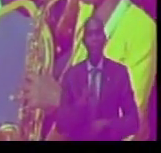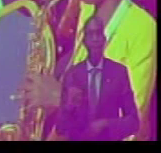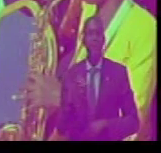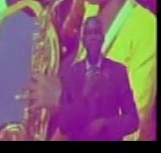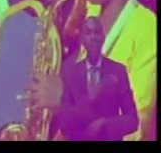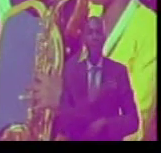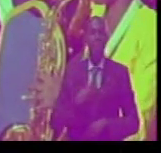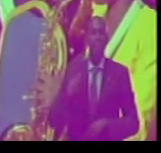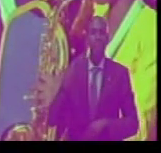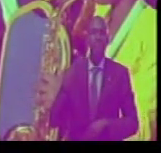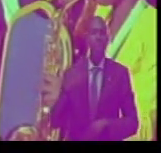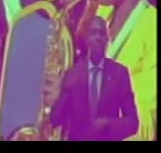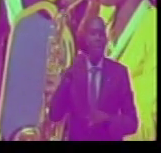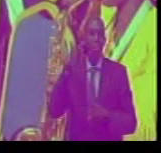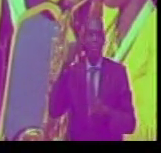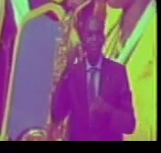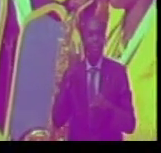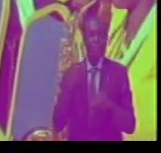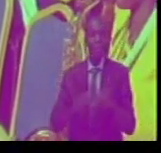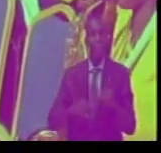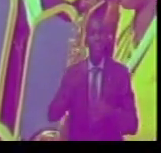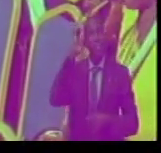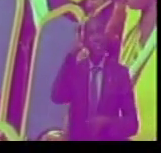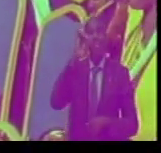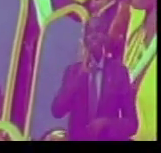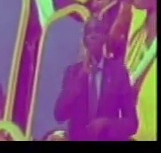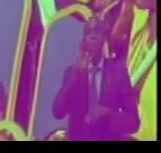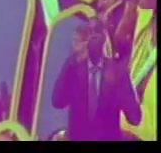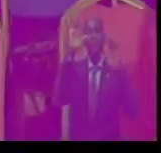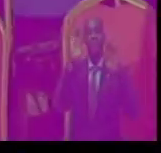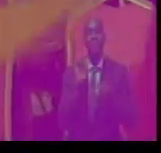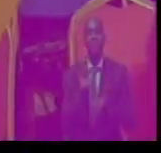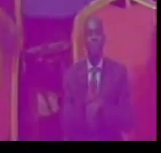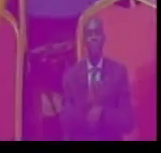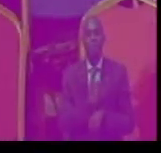Worship the Lord, praise Him, give Him glory.